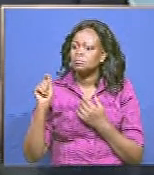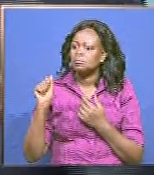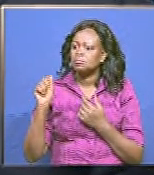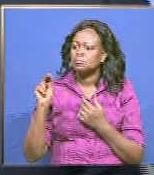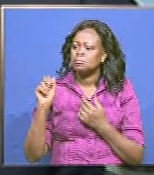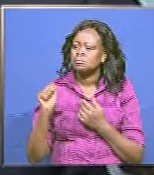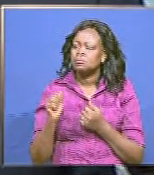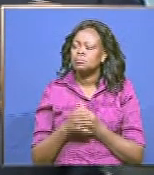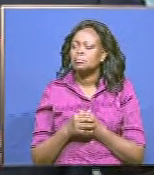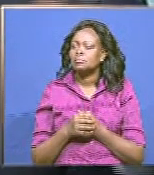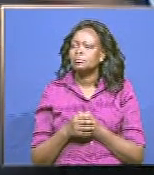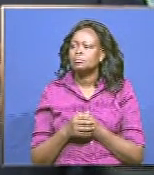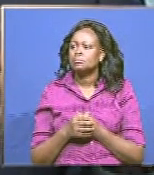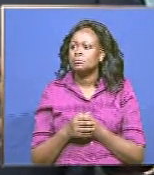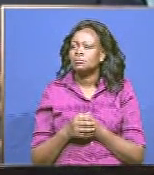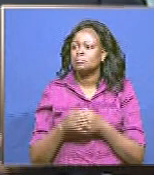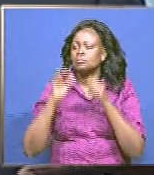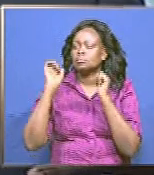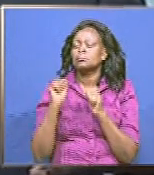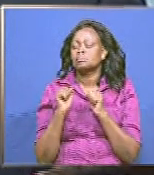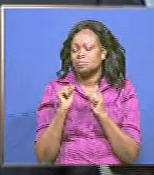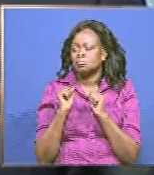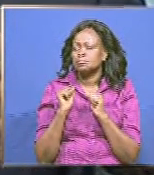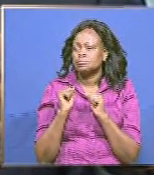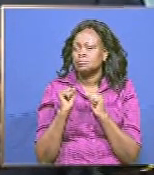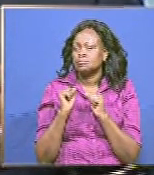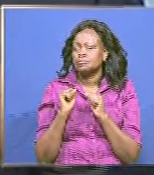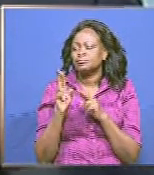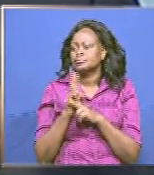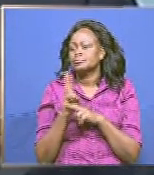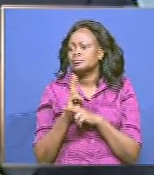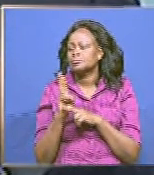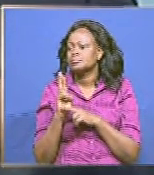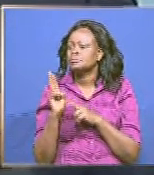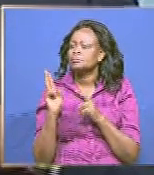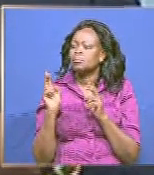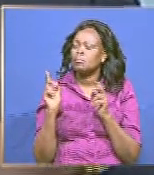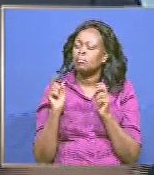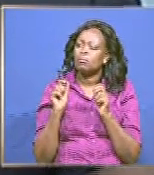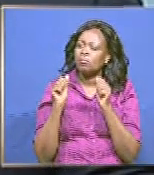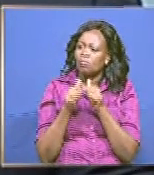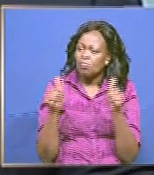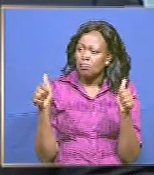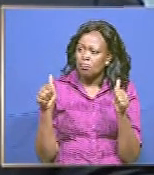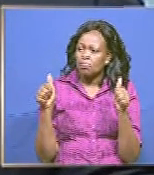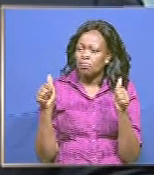water bodies that we can comfortably be able to utilize as